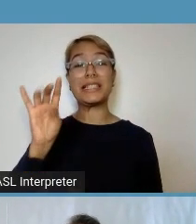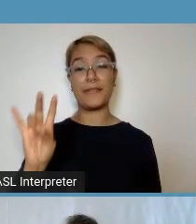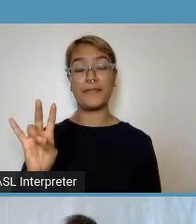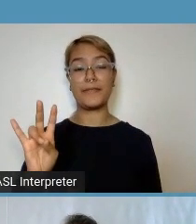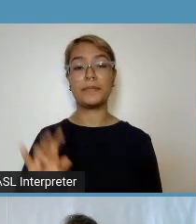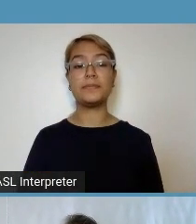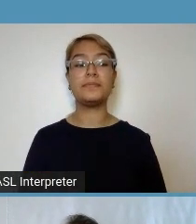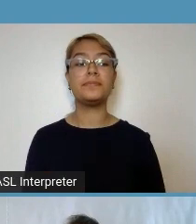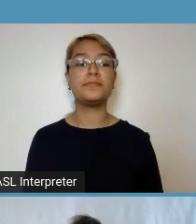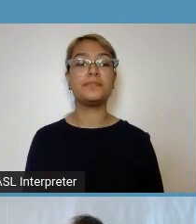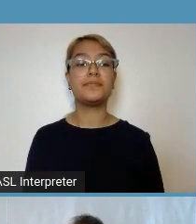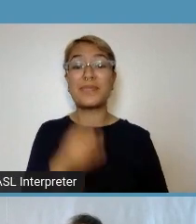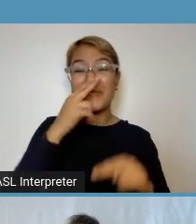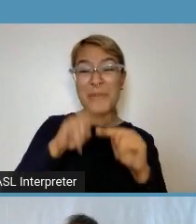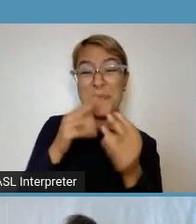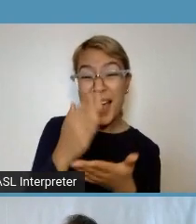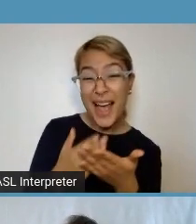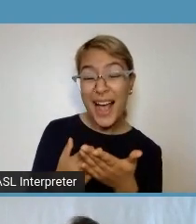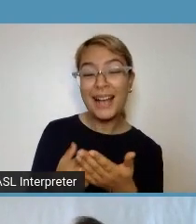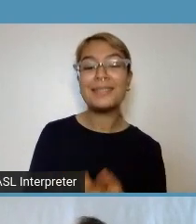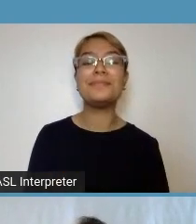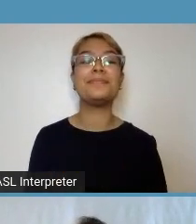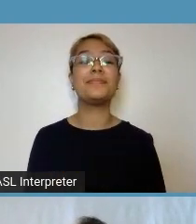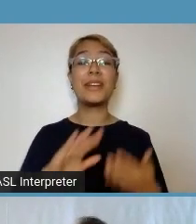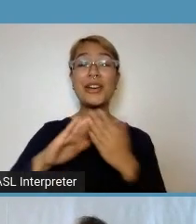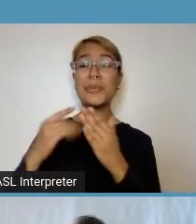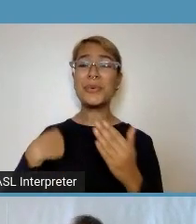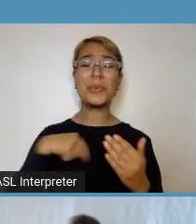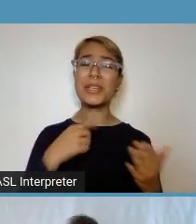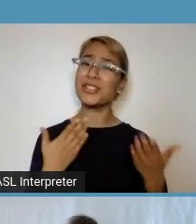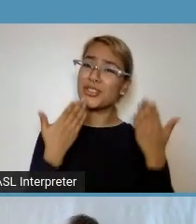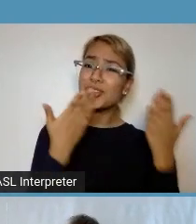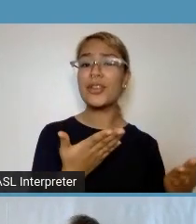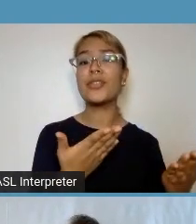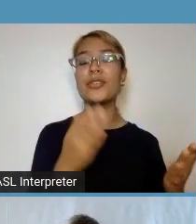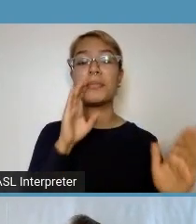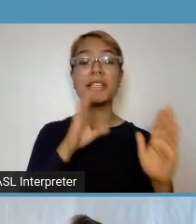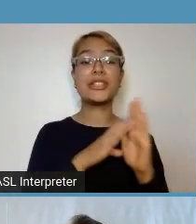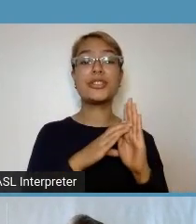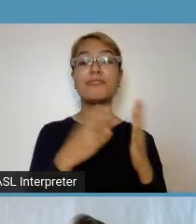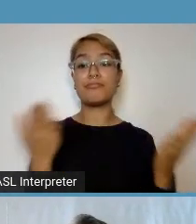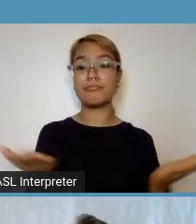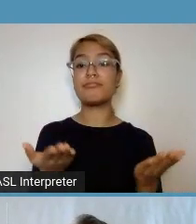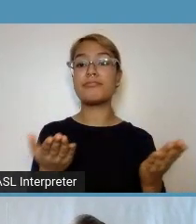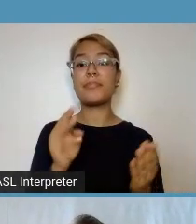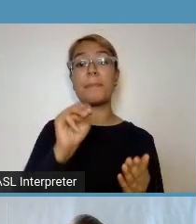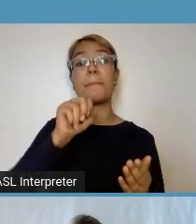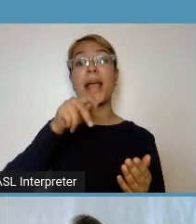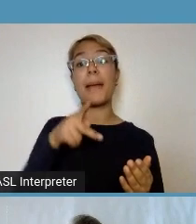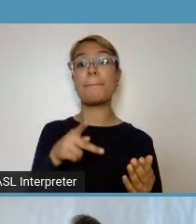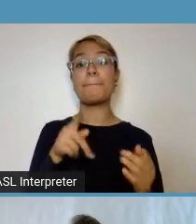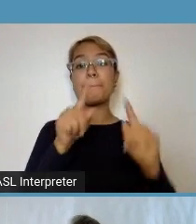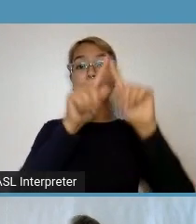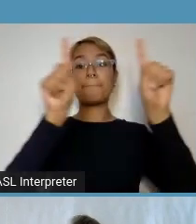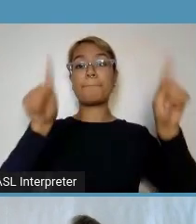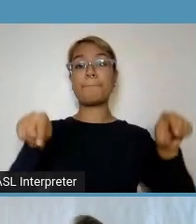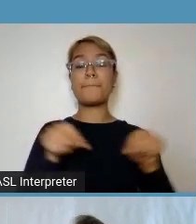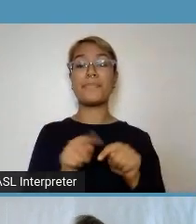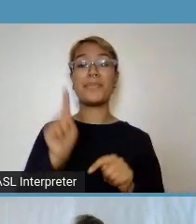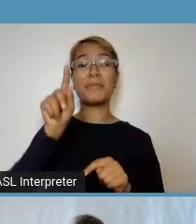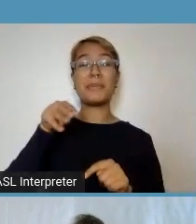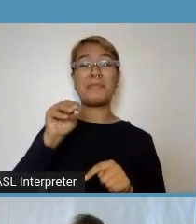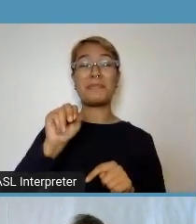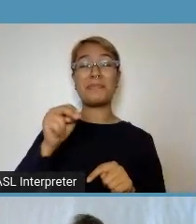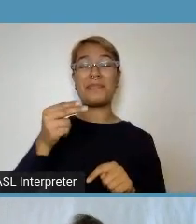Now for the fun part, the community we serve. Pictured here is a map of Upper Manhattan labeled Little Dominican